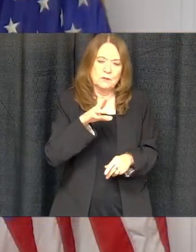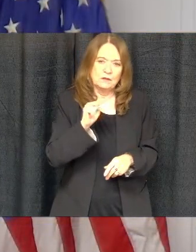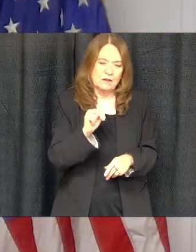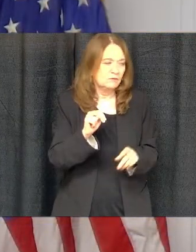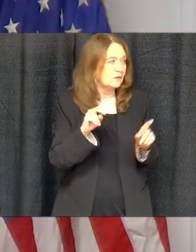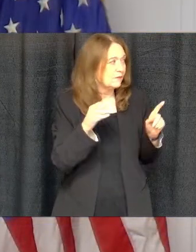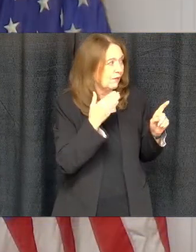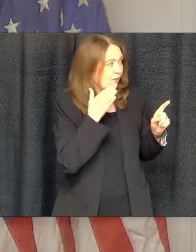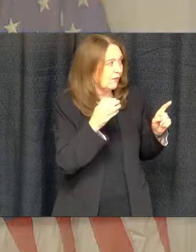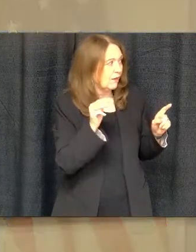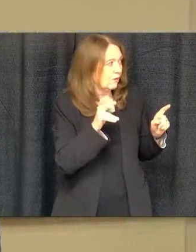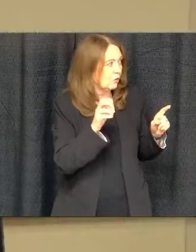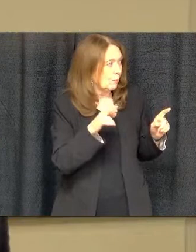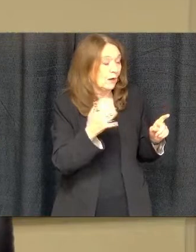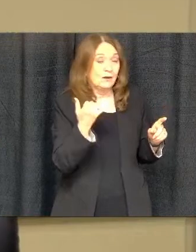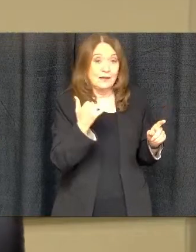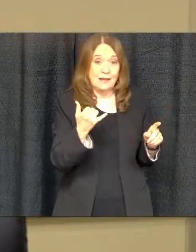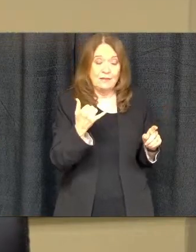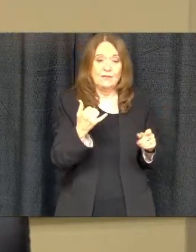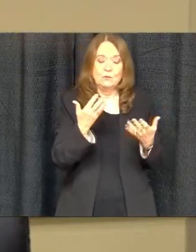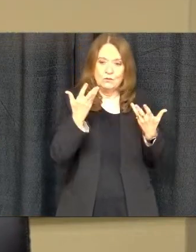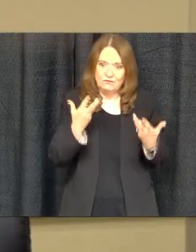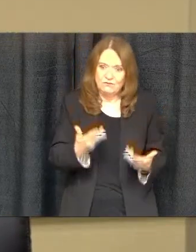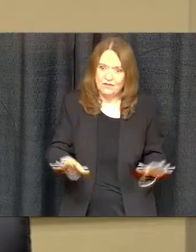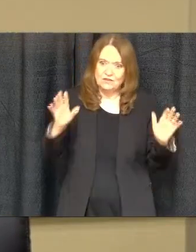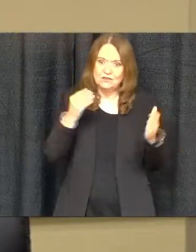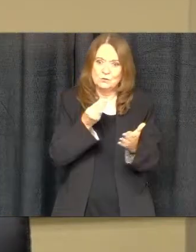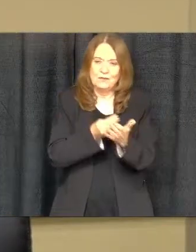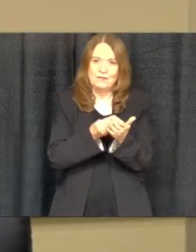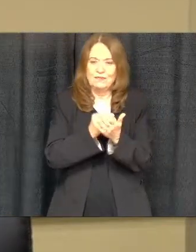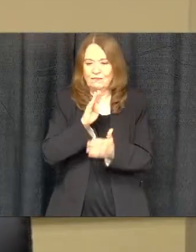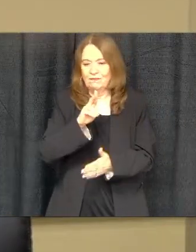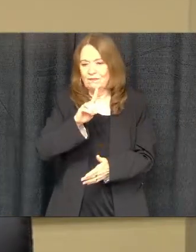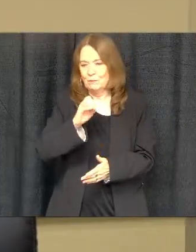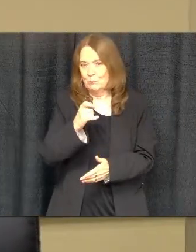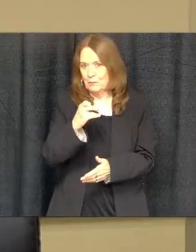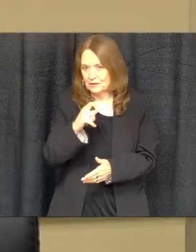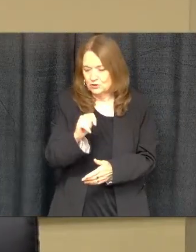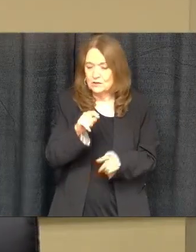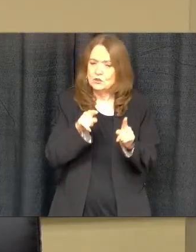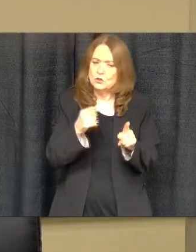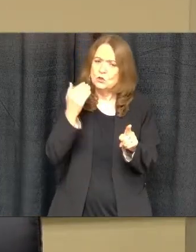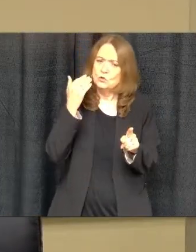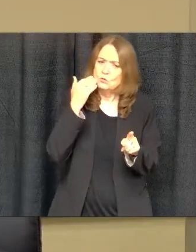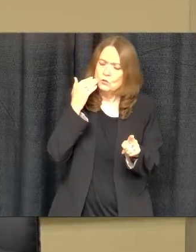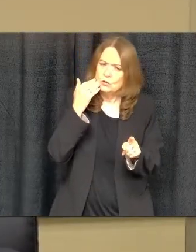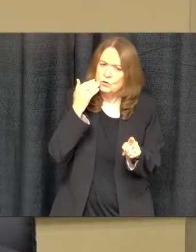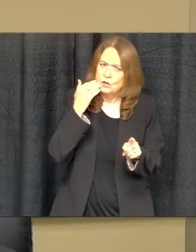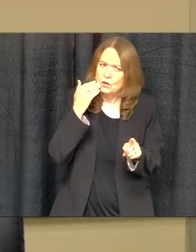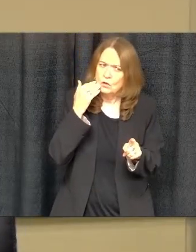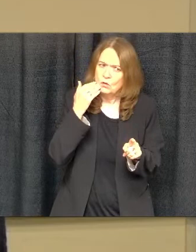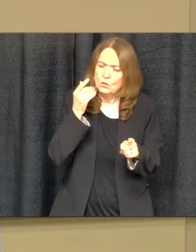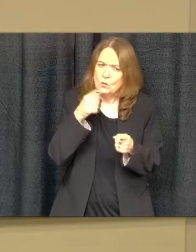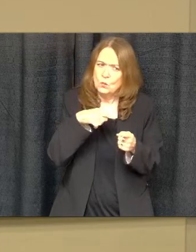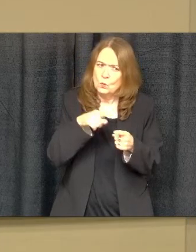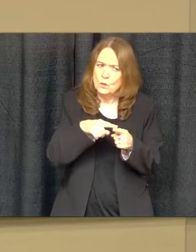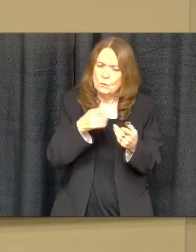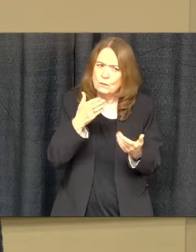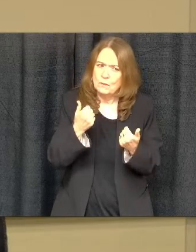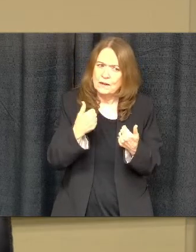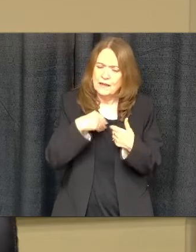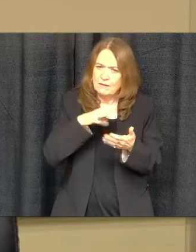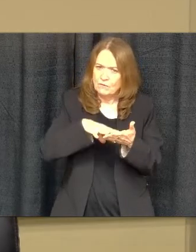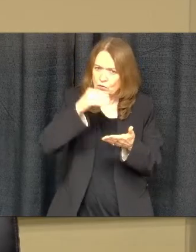Mayor. Now that we're through the budget, thank goodness, do you know or have an idea when we might have the learning